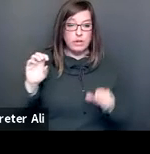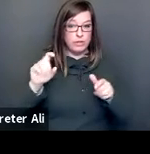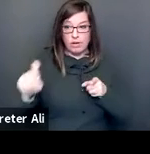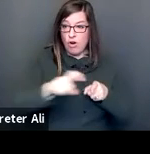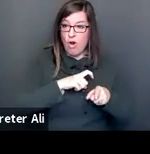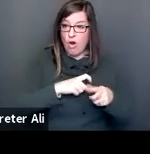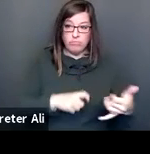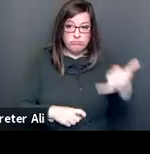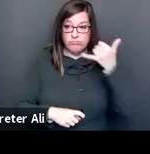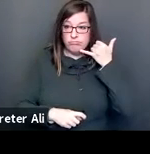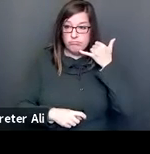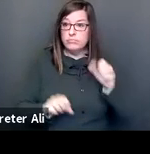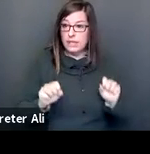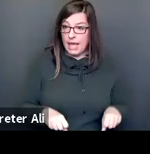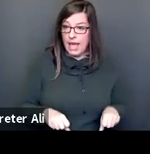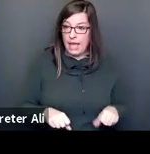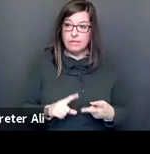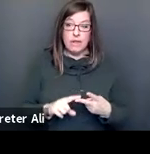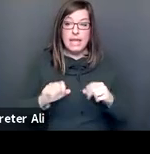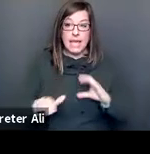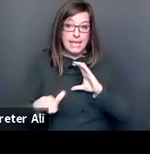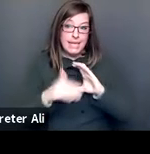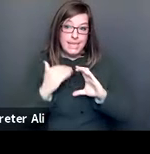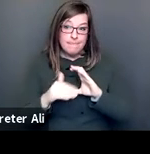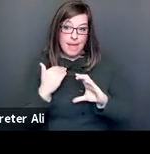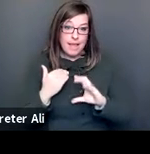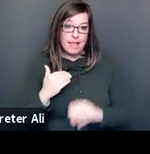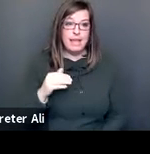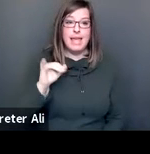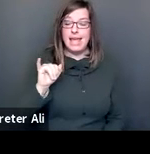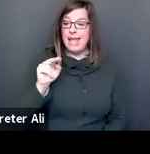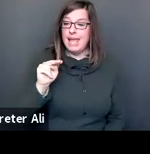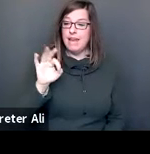585-244-0244, or you can send us an email at